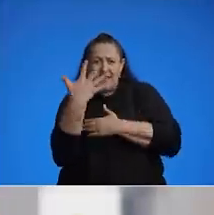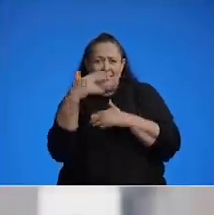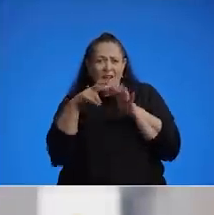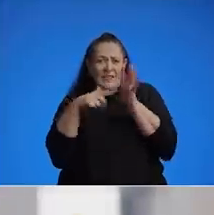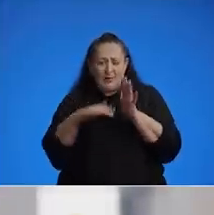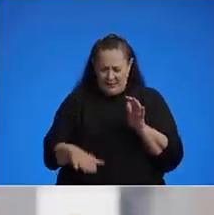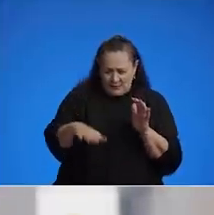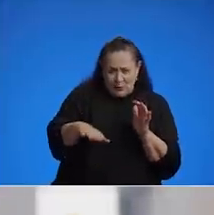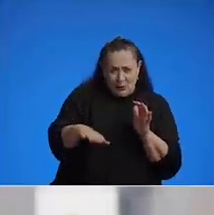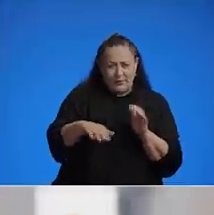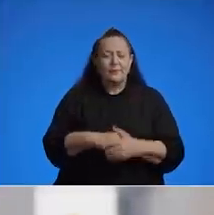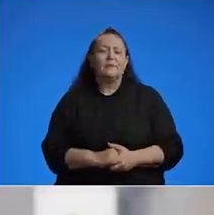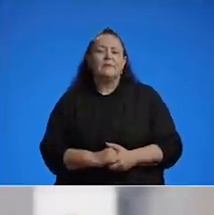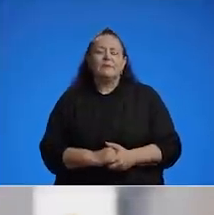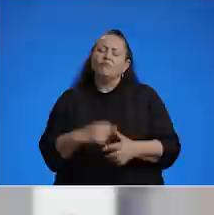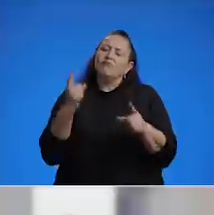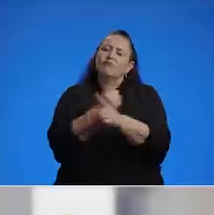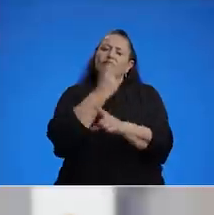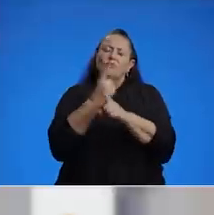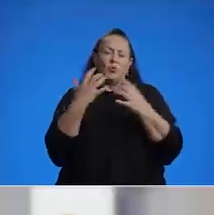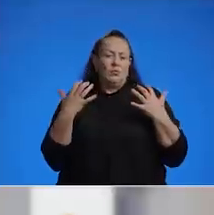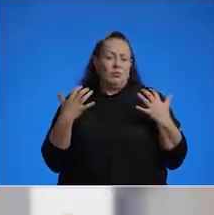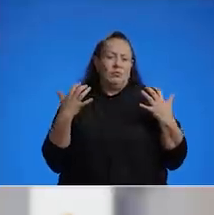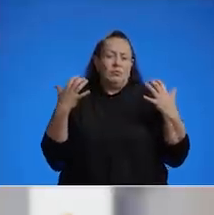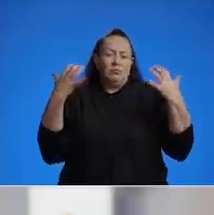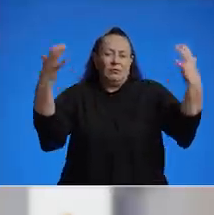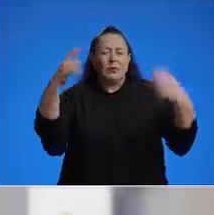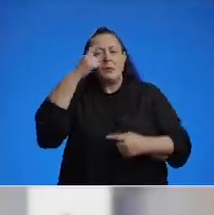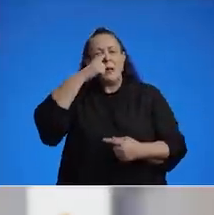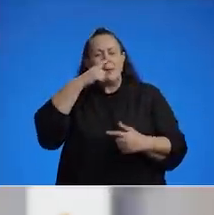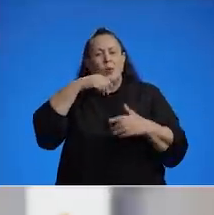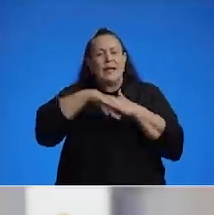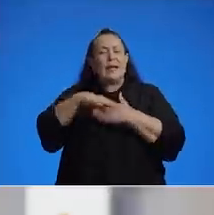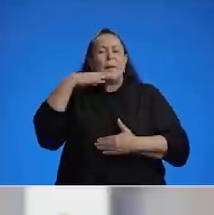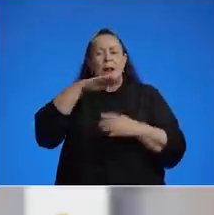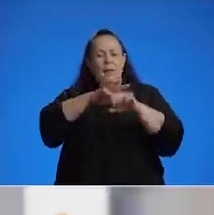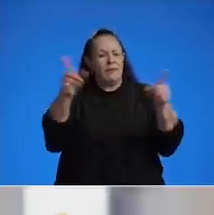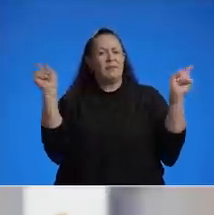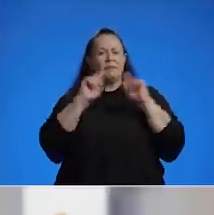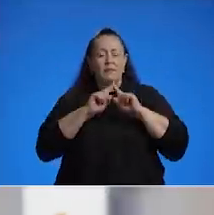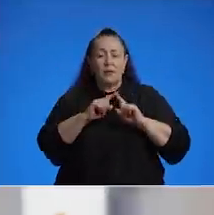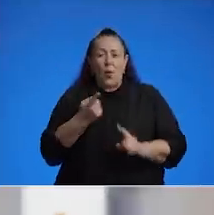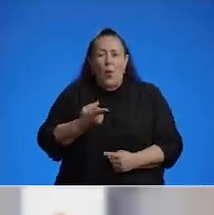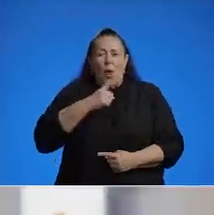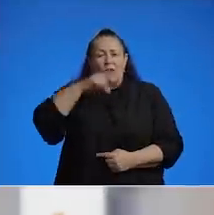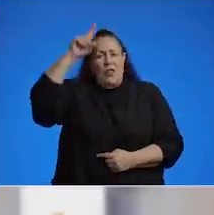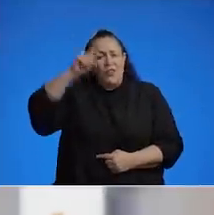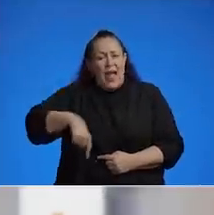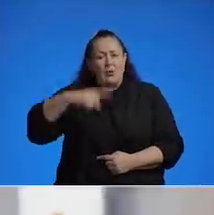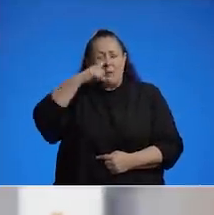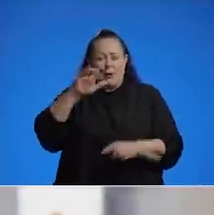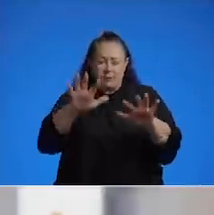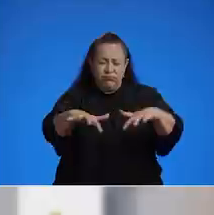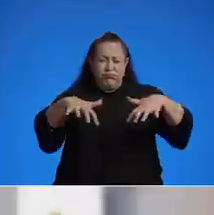under five foot, she spoke to the great crowd that was there at the Maya Music Bowl in Melbourne. 100,000 people